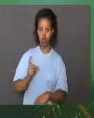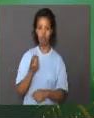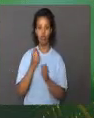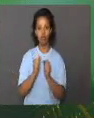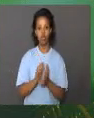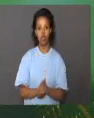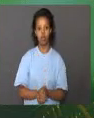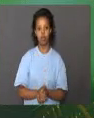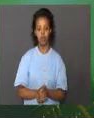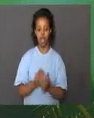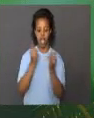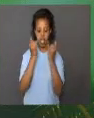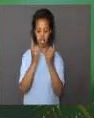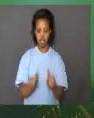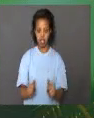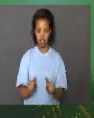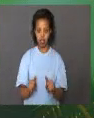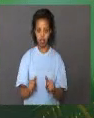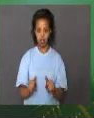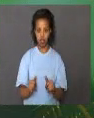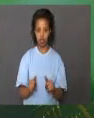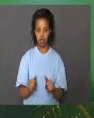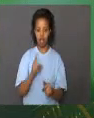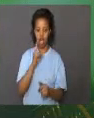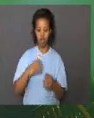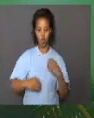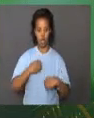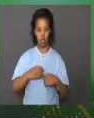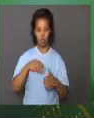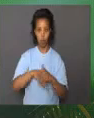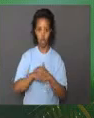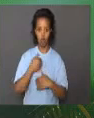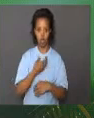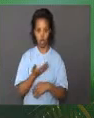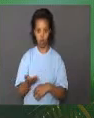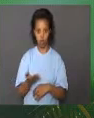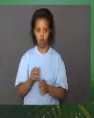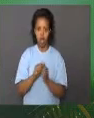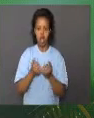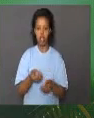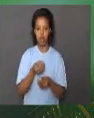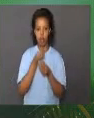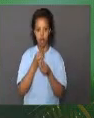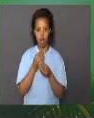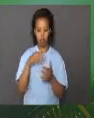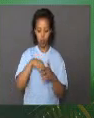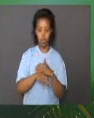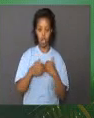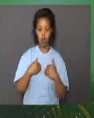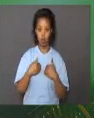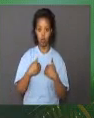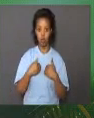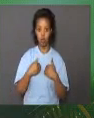Dissecting can give information about what an organism eats, how its internal structures are